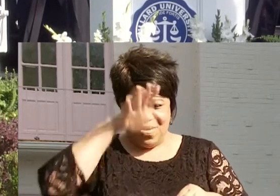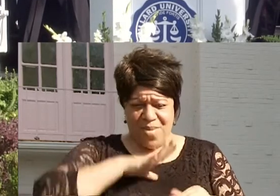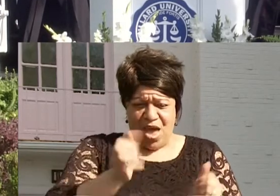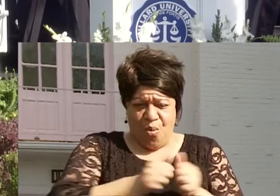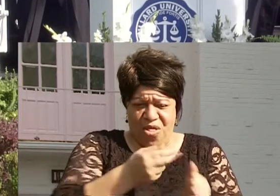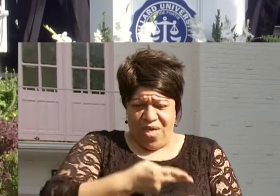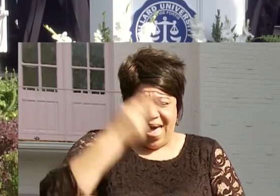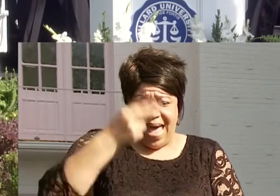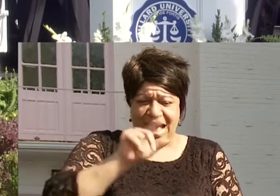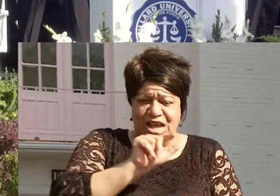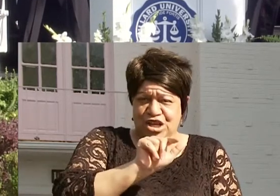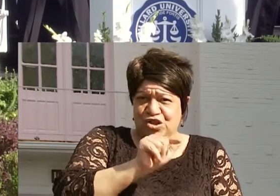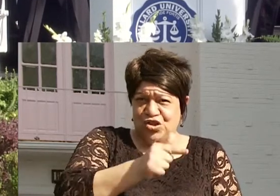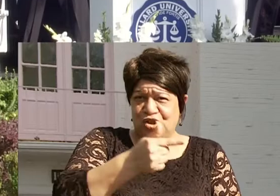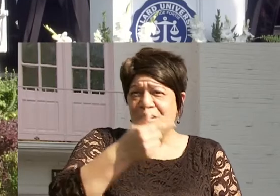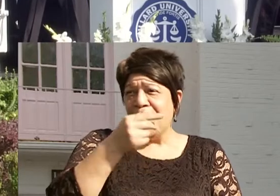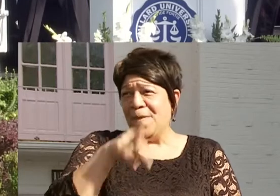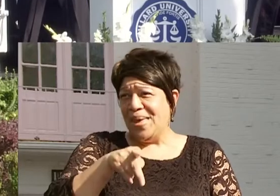GPA.